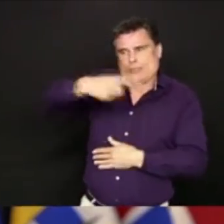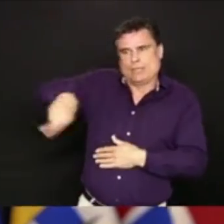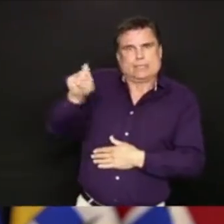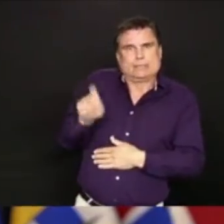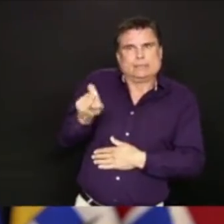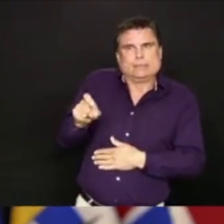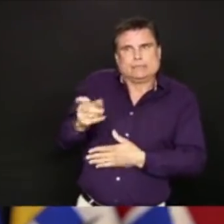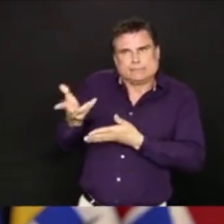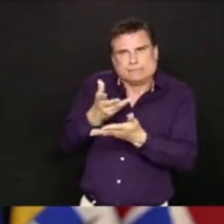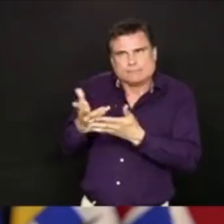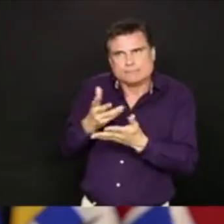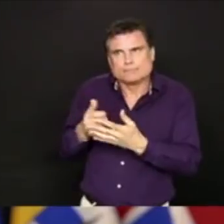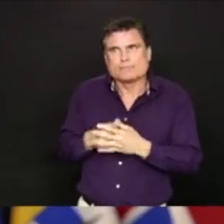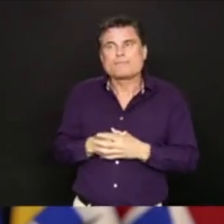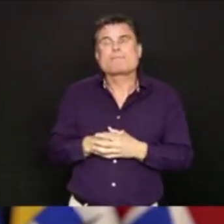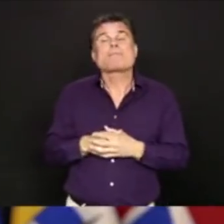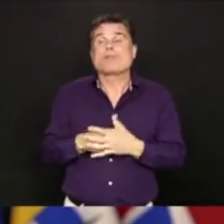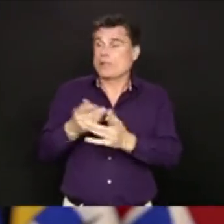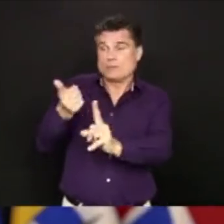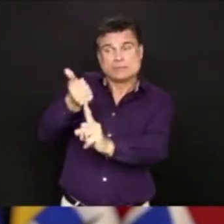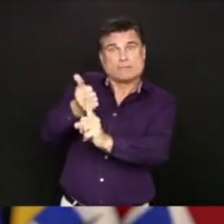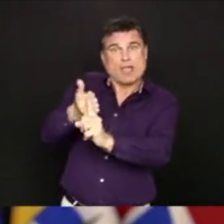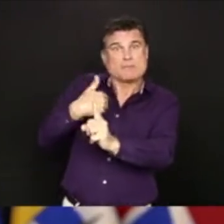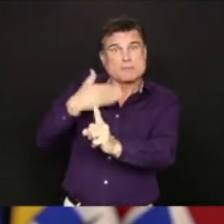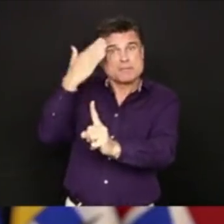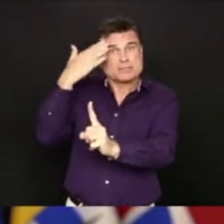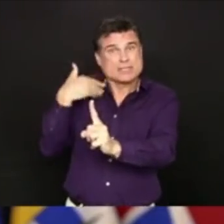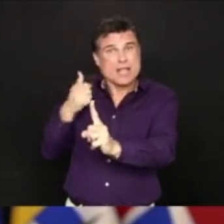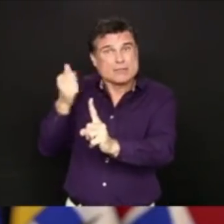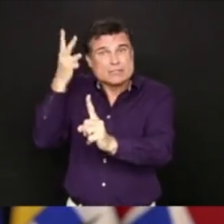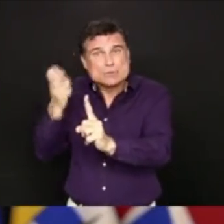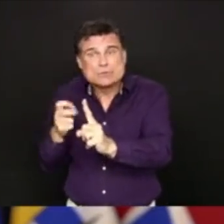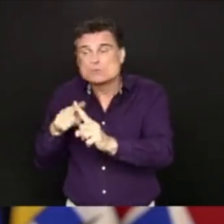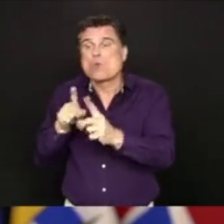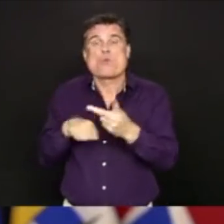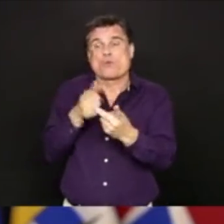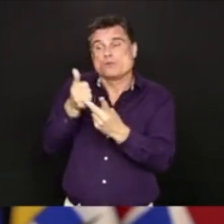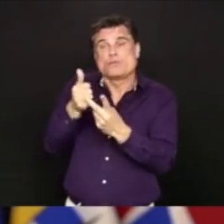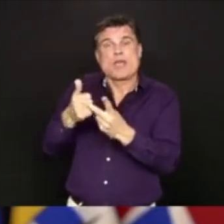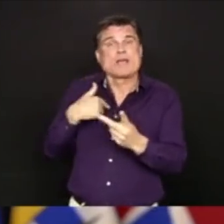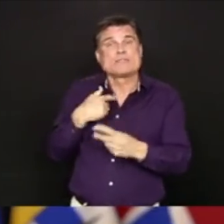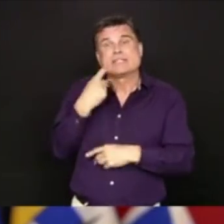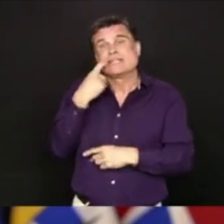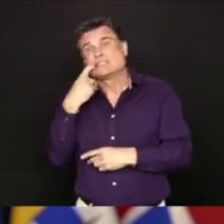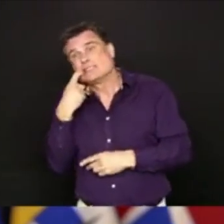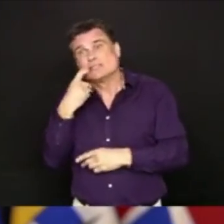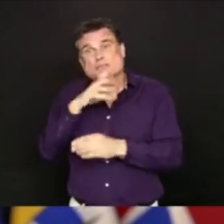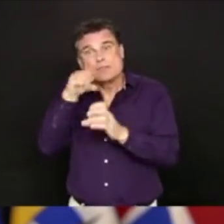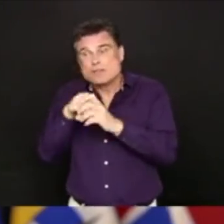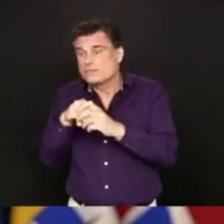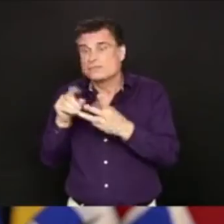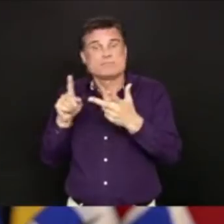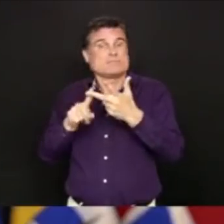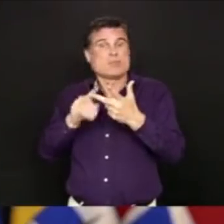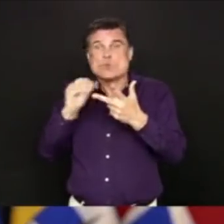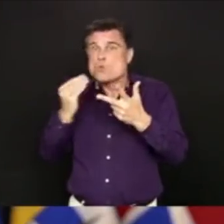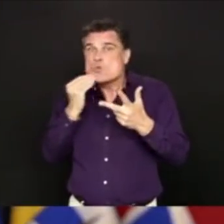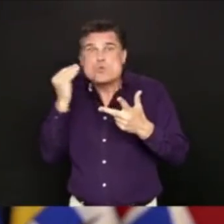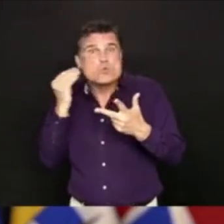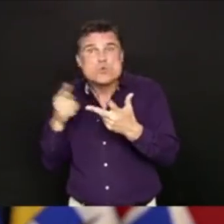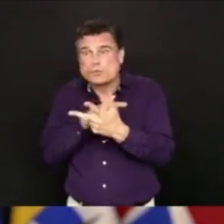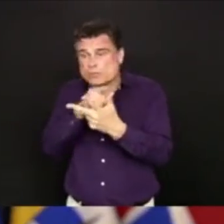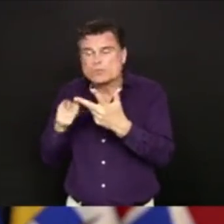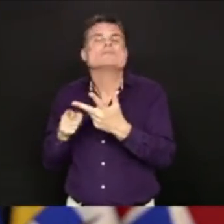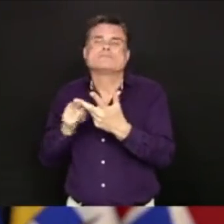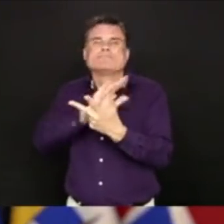addictions, and with homelessness. We cannot address COVID-19 in isolation, and we need to make sure that we're supporting